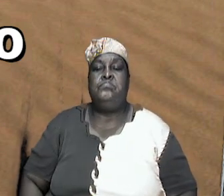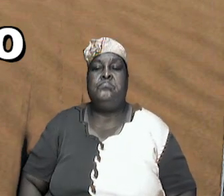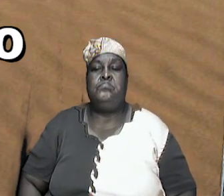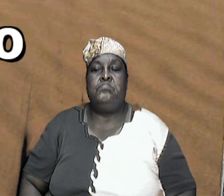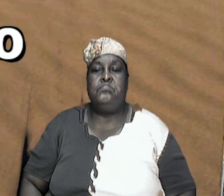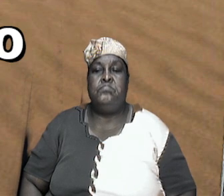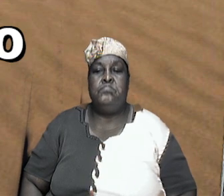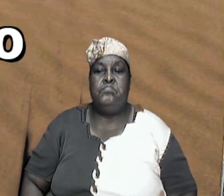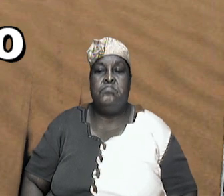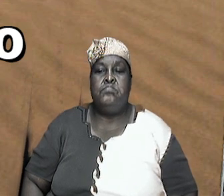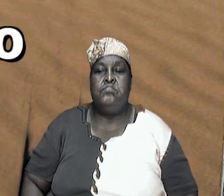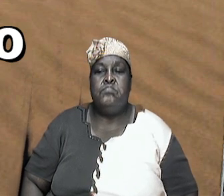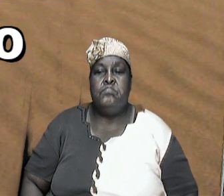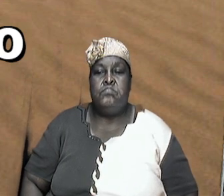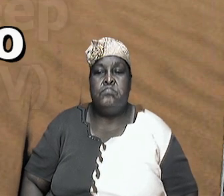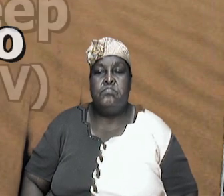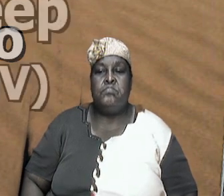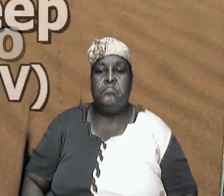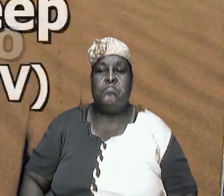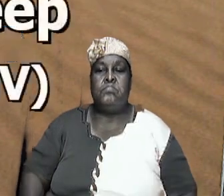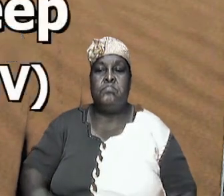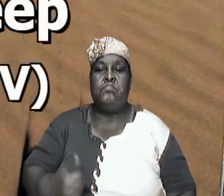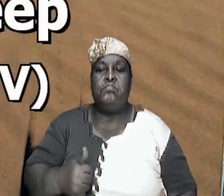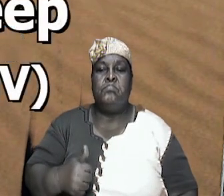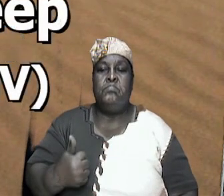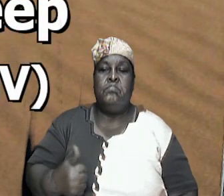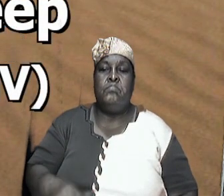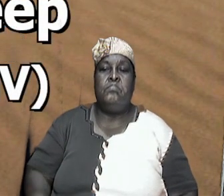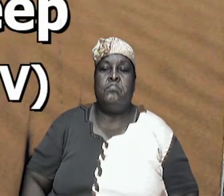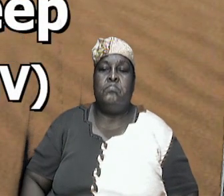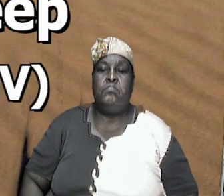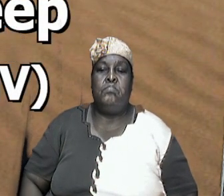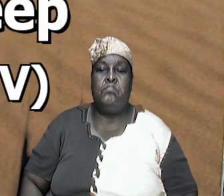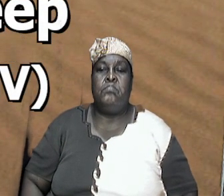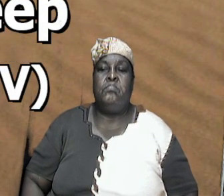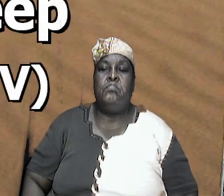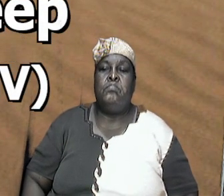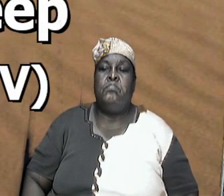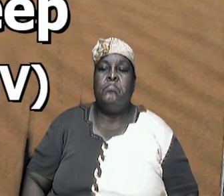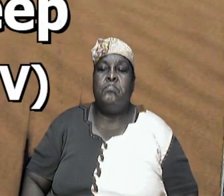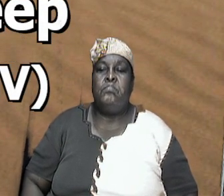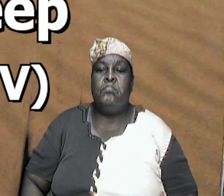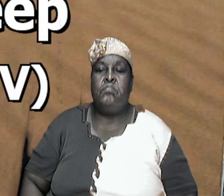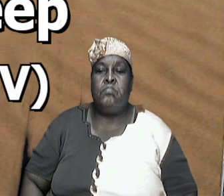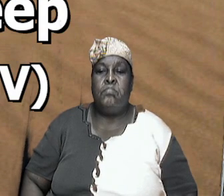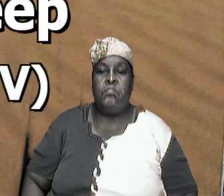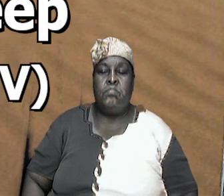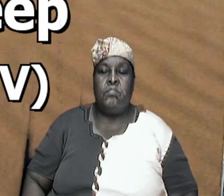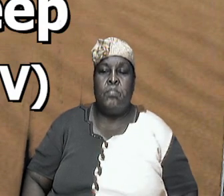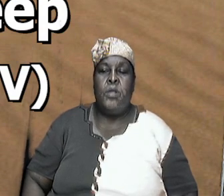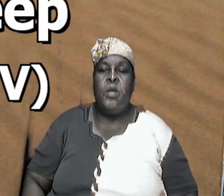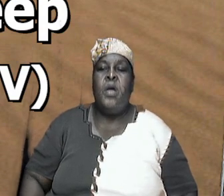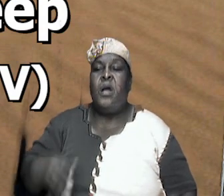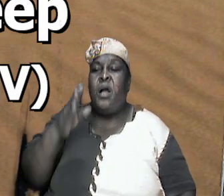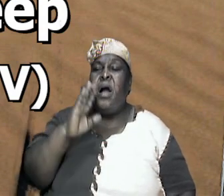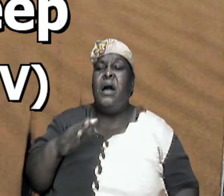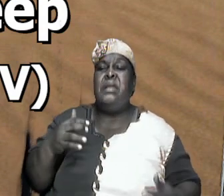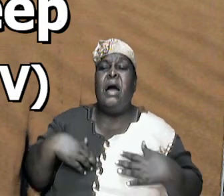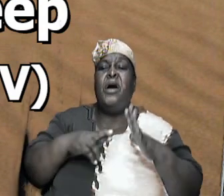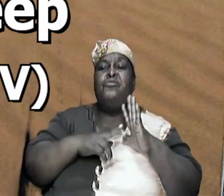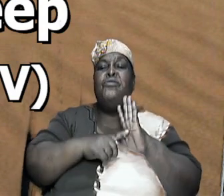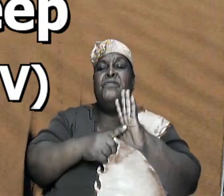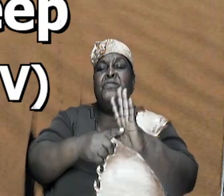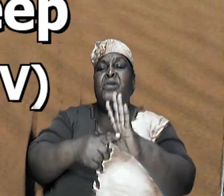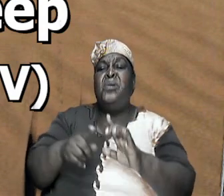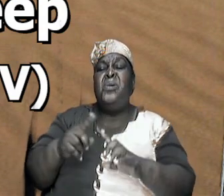verse 10. Start at verse 10. All right, so yeah, so he says, but God has